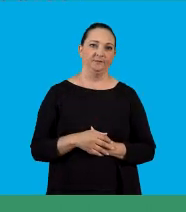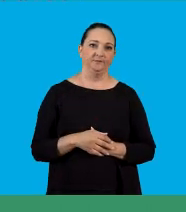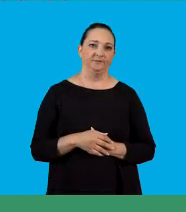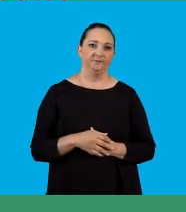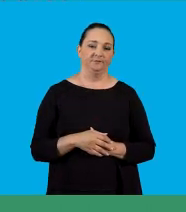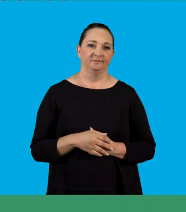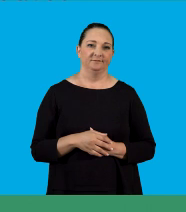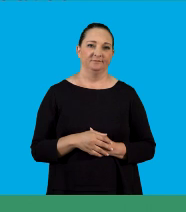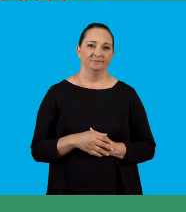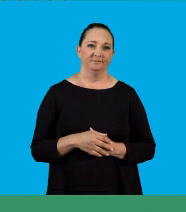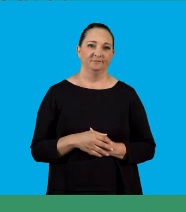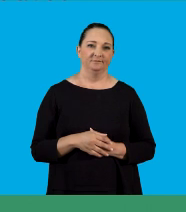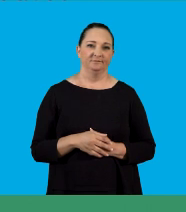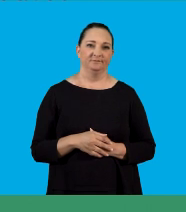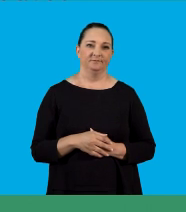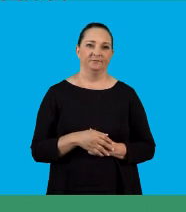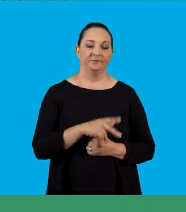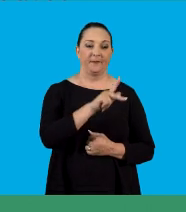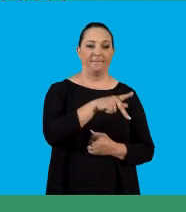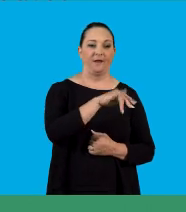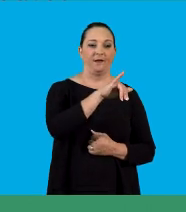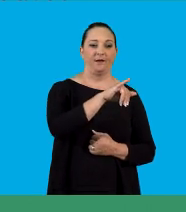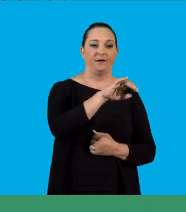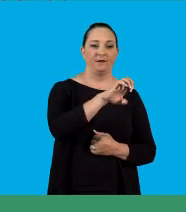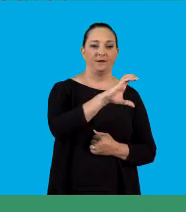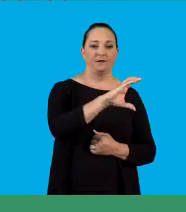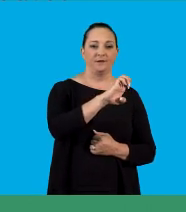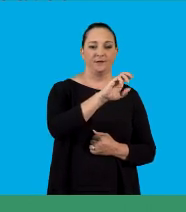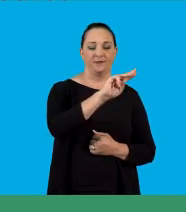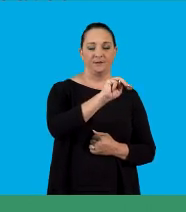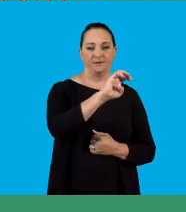My spelling is wrong. It's the piecemeal